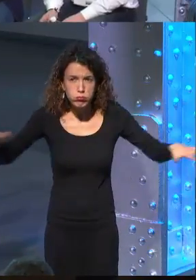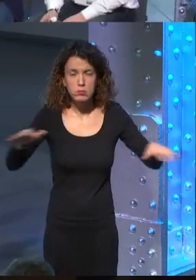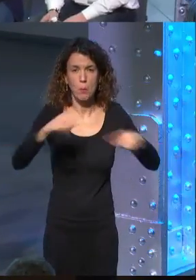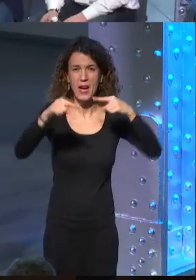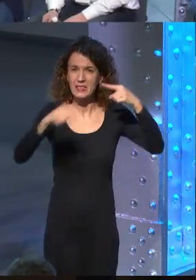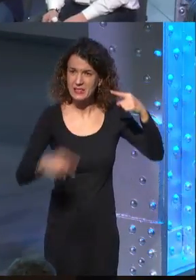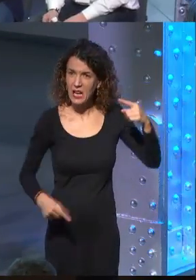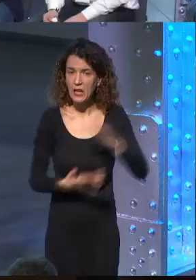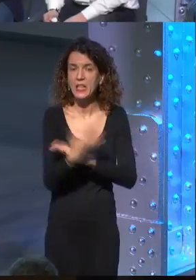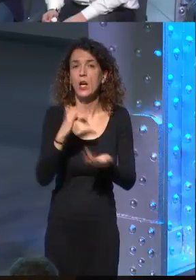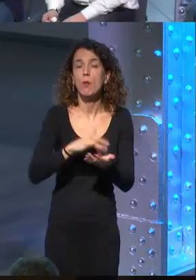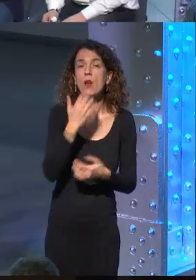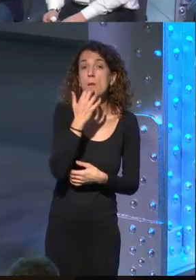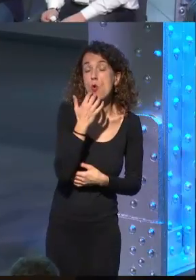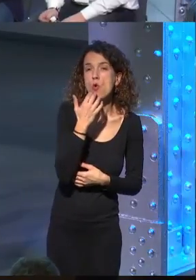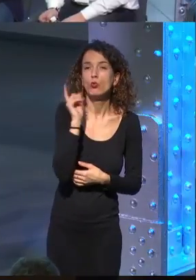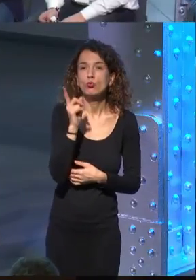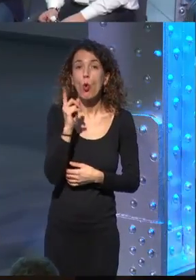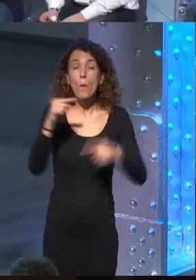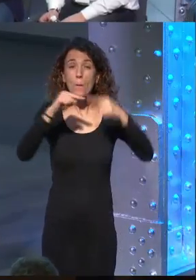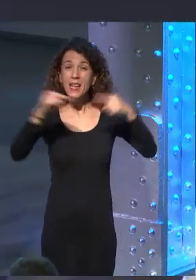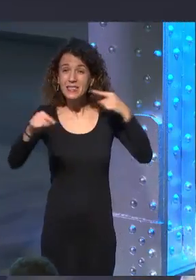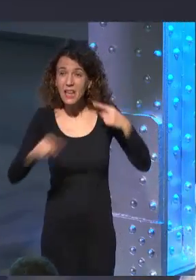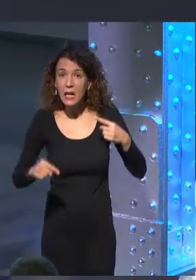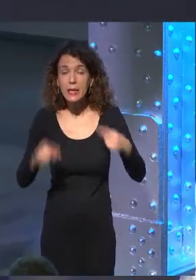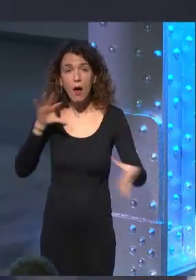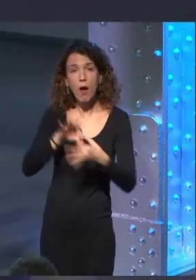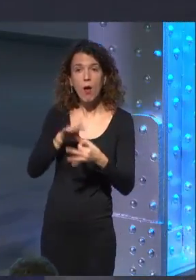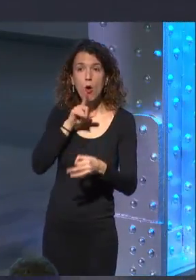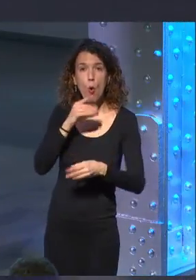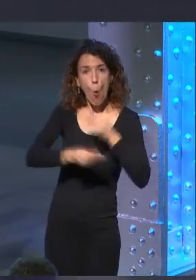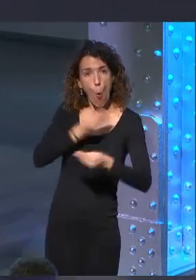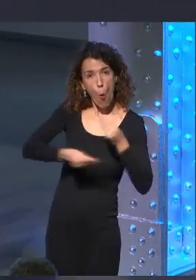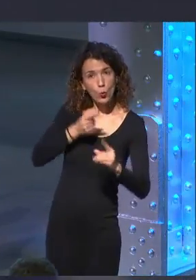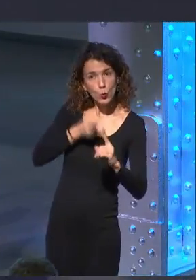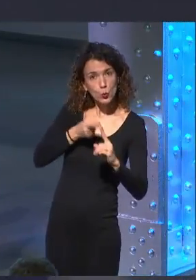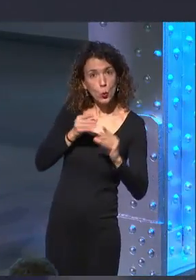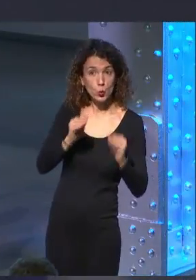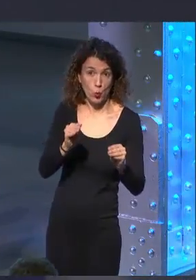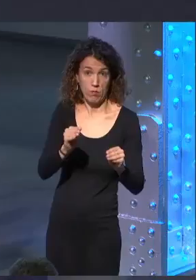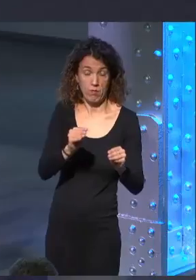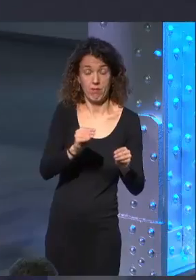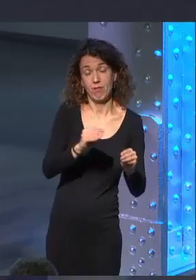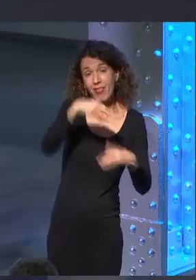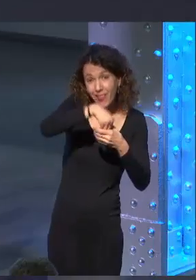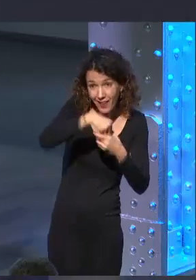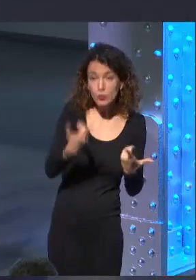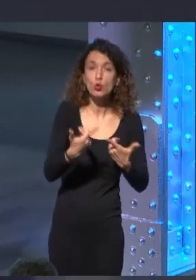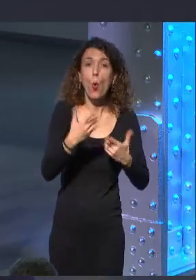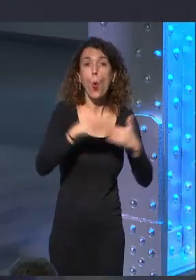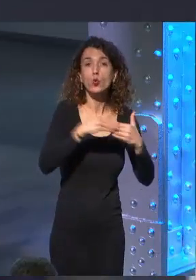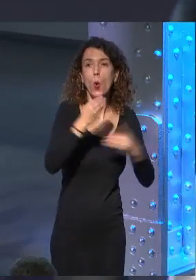the stories and messaging. In fact, there's a project that has to do only with messaging